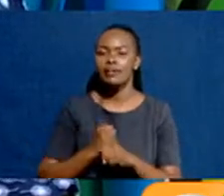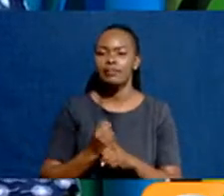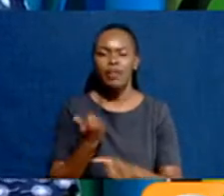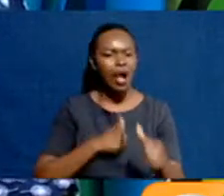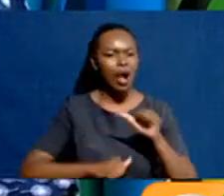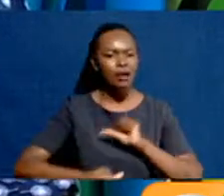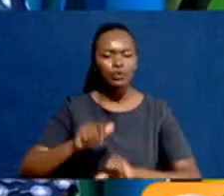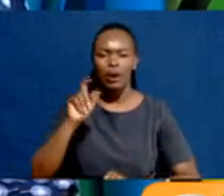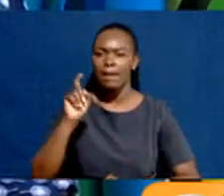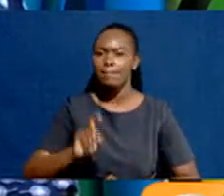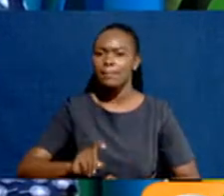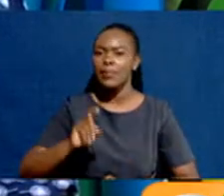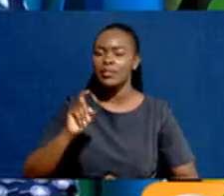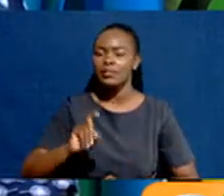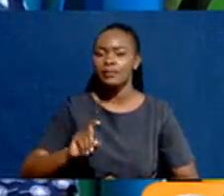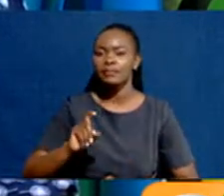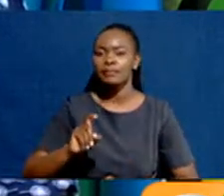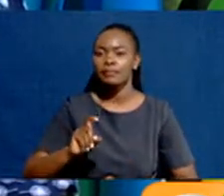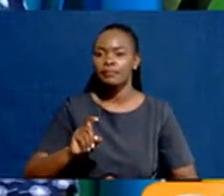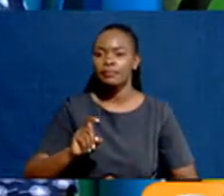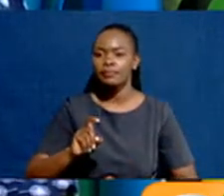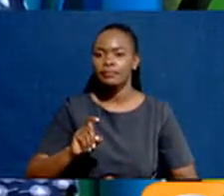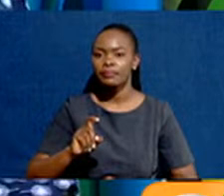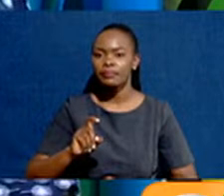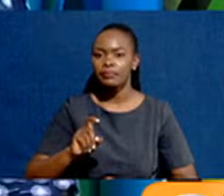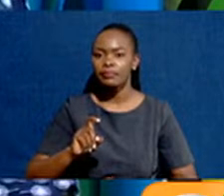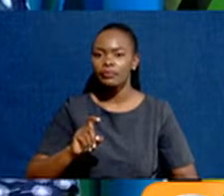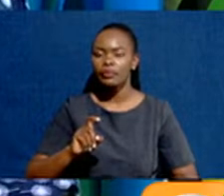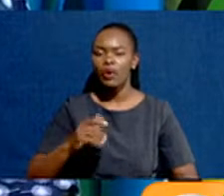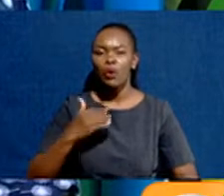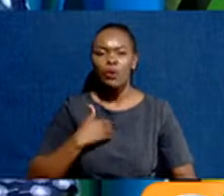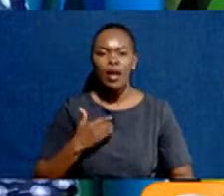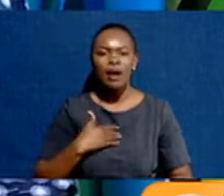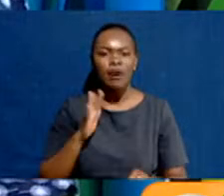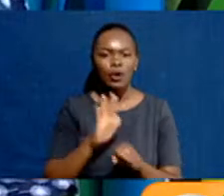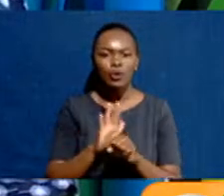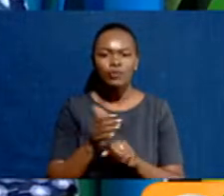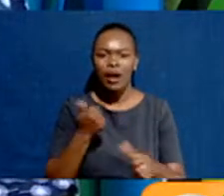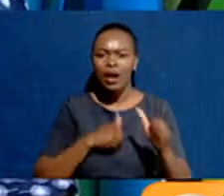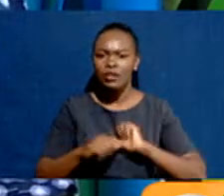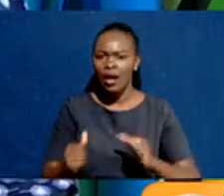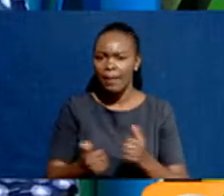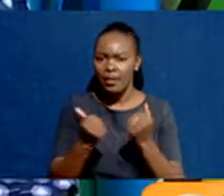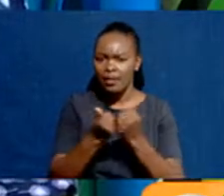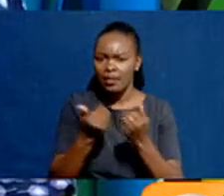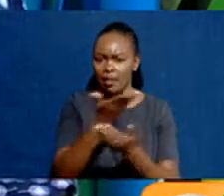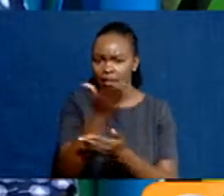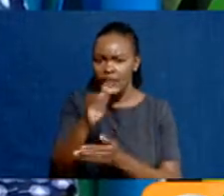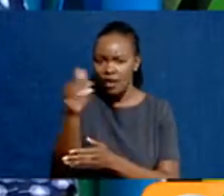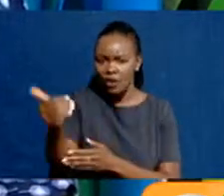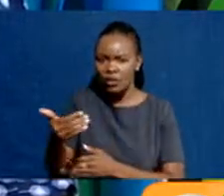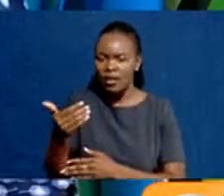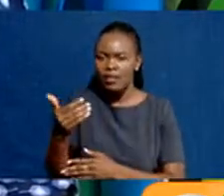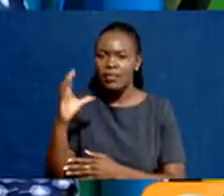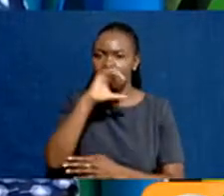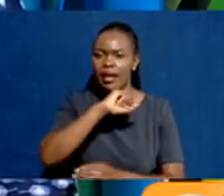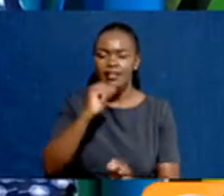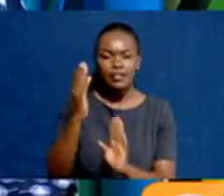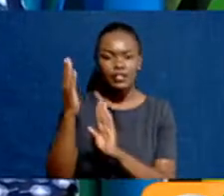There is a lot of impunity in the North Rift and other areas that are prone to security challenges.